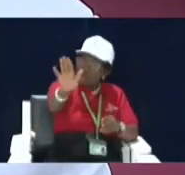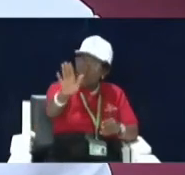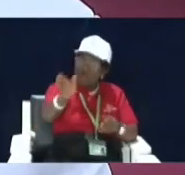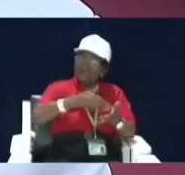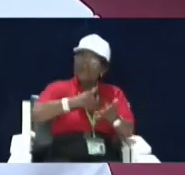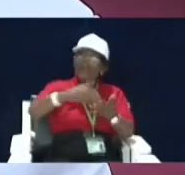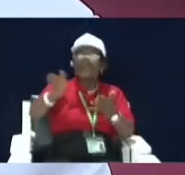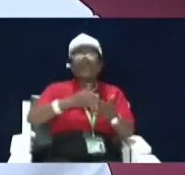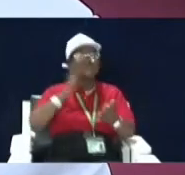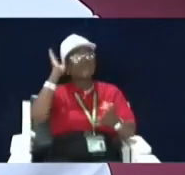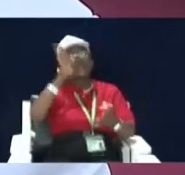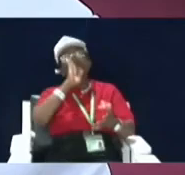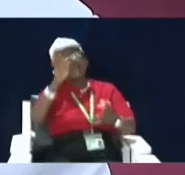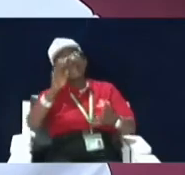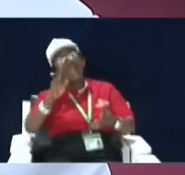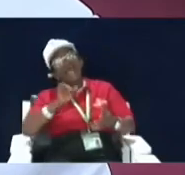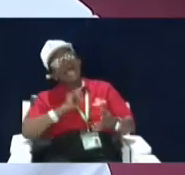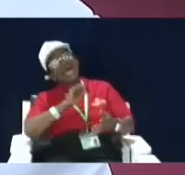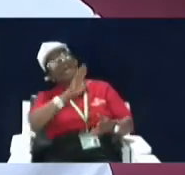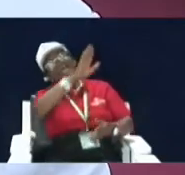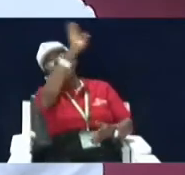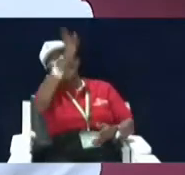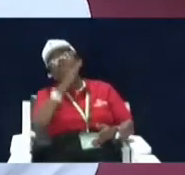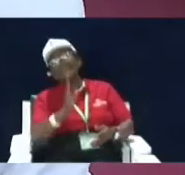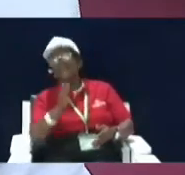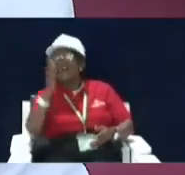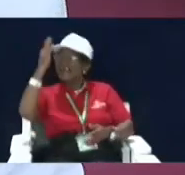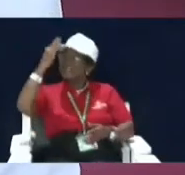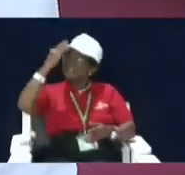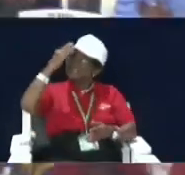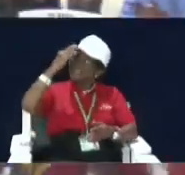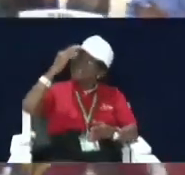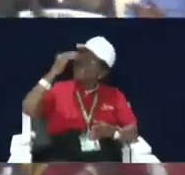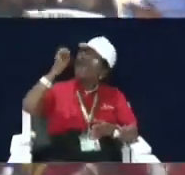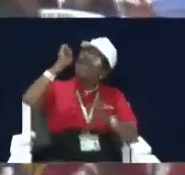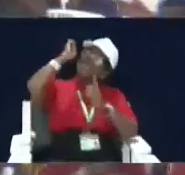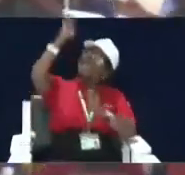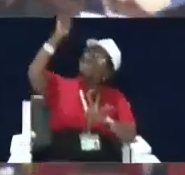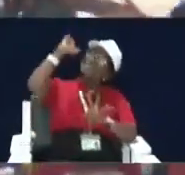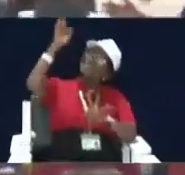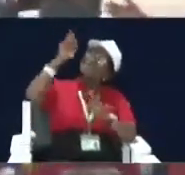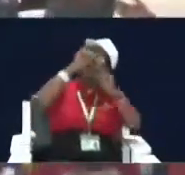I never knew he will honor me this way.